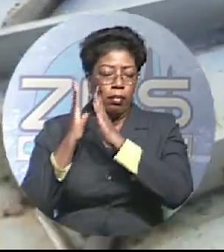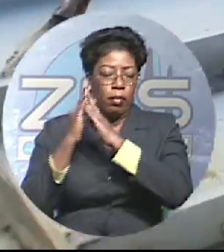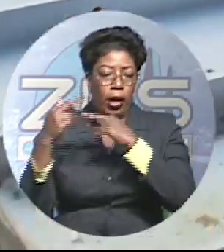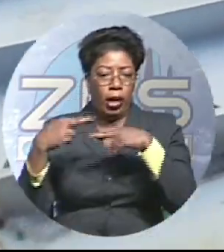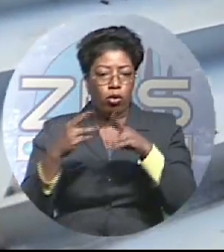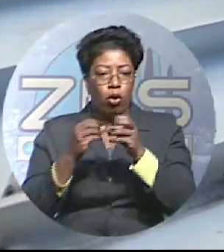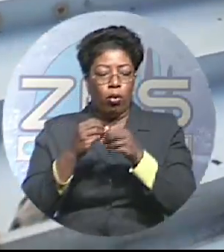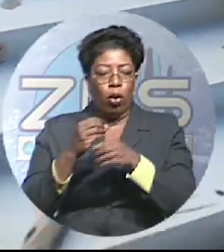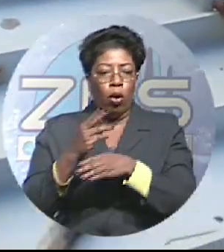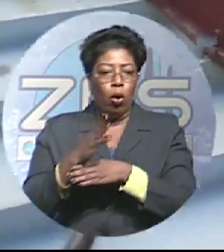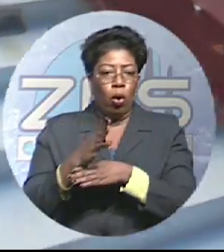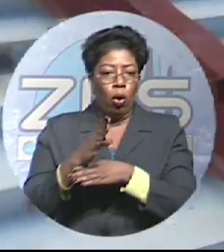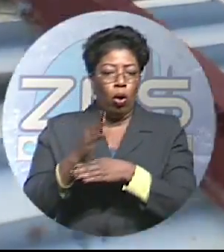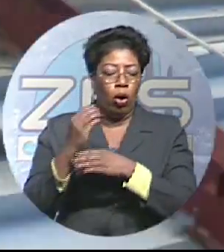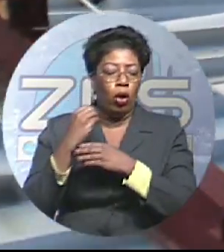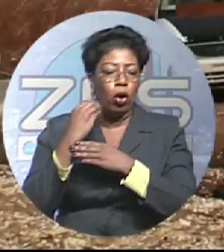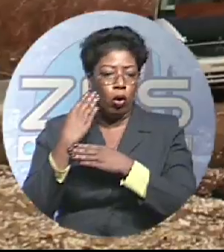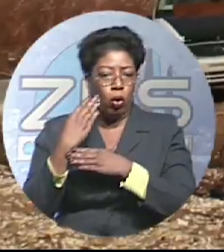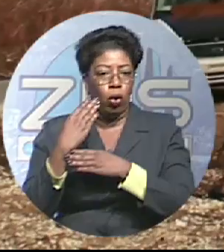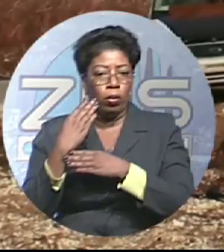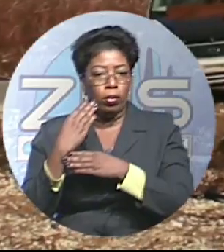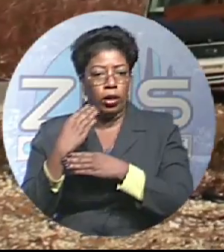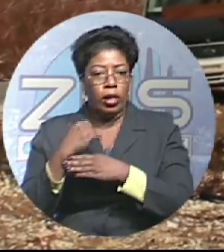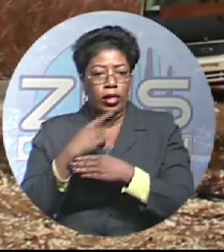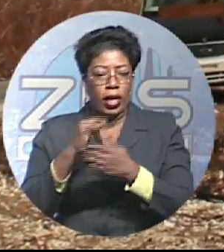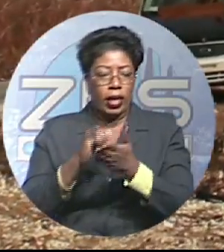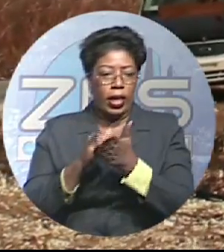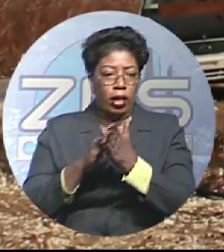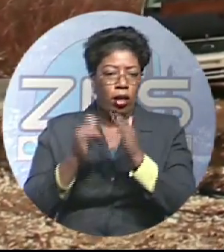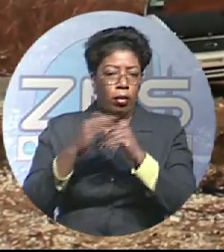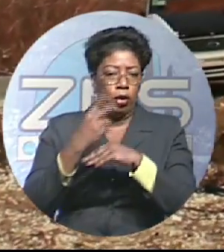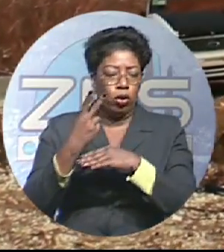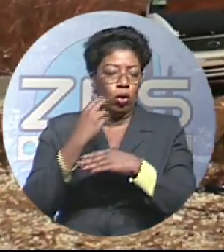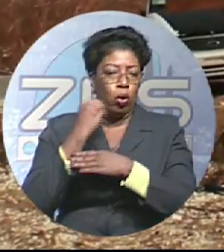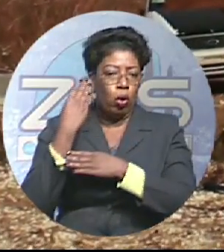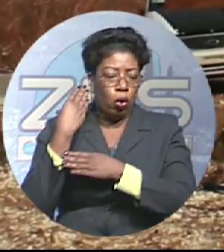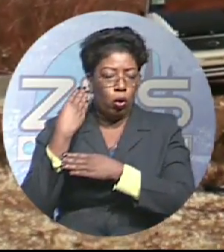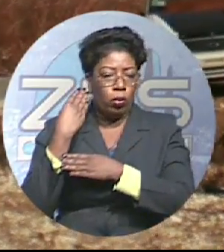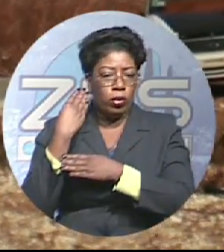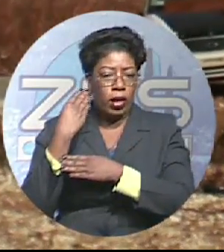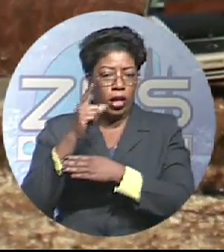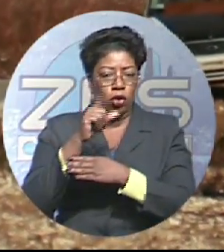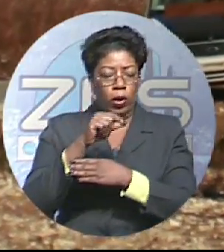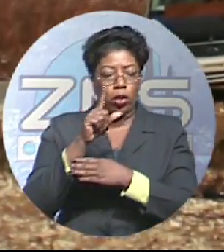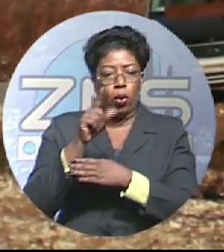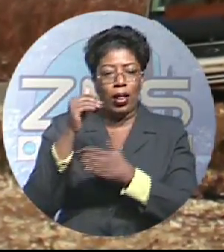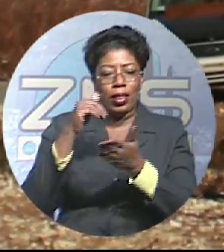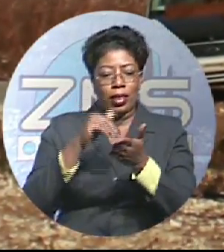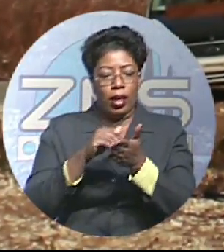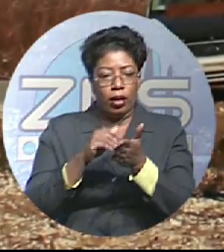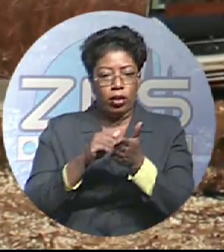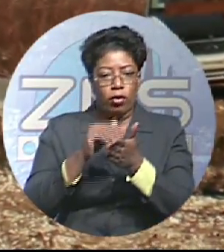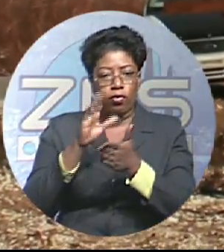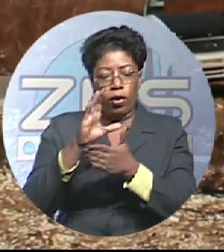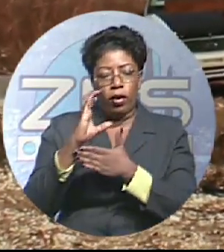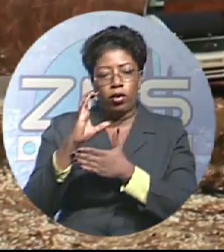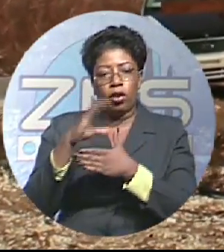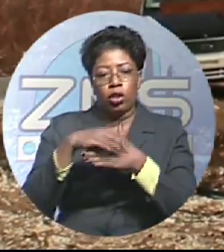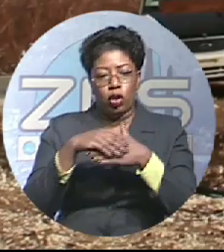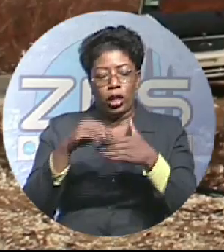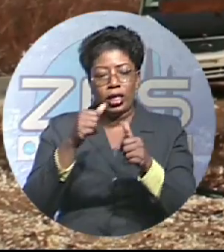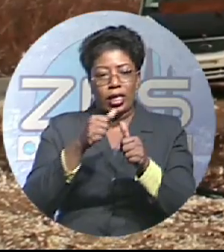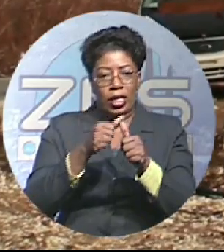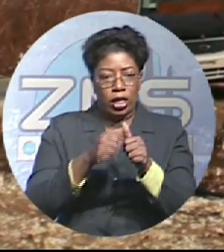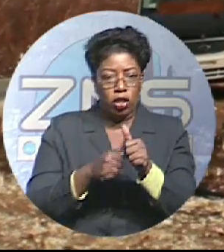$21,500 on Cabbage Hill. Contractor Conrad Williamson will build 2 homes in Cabbage Hill at $21,500 each. Mario